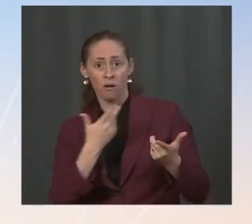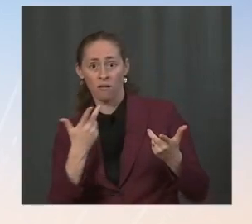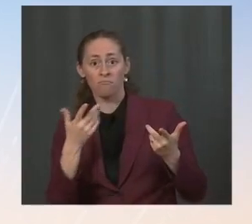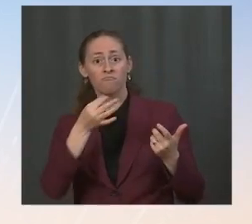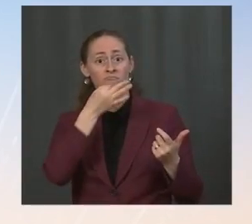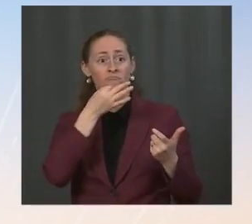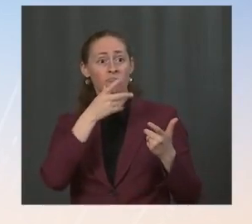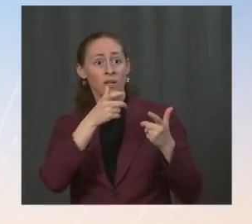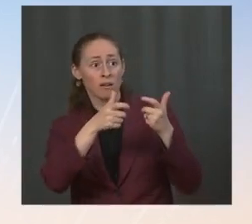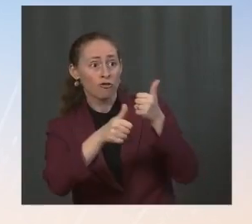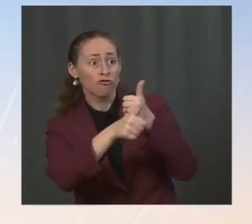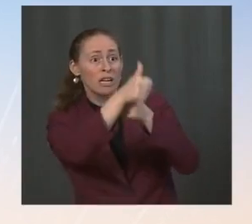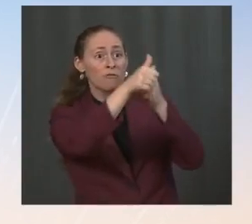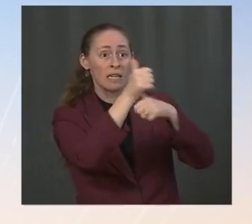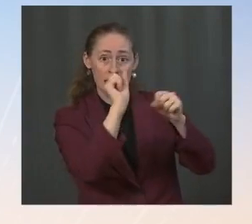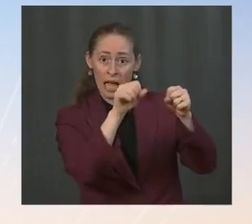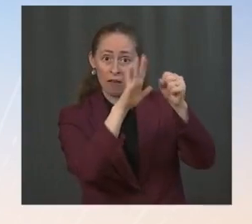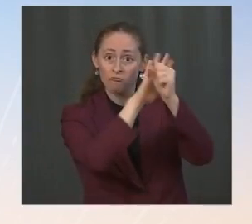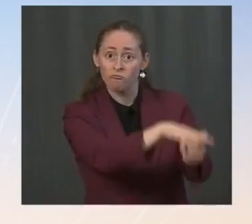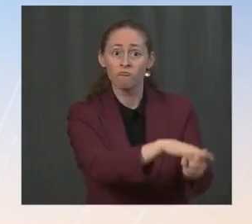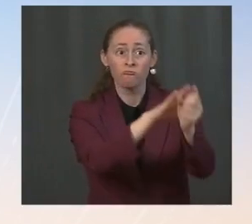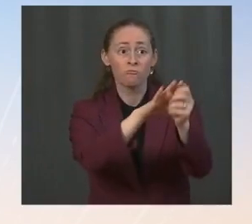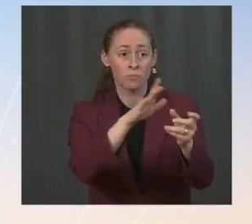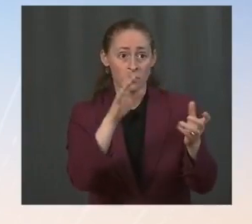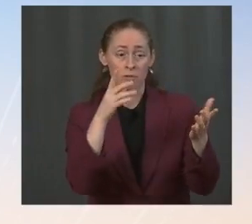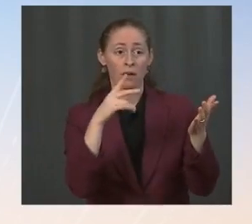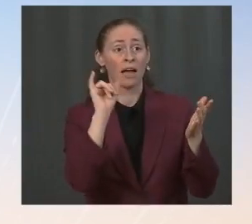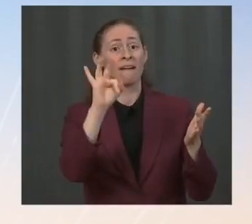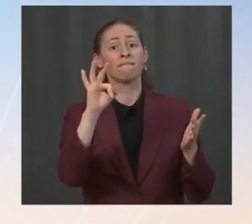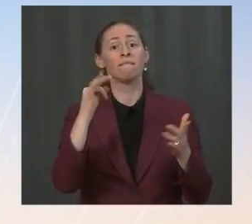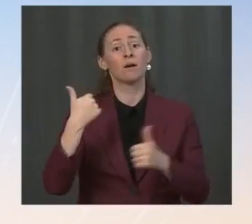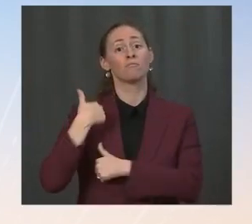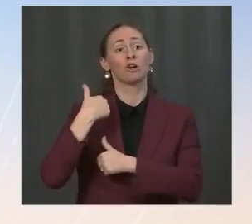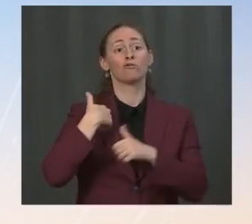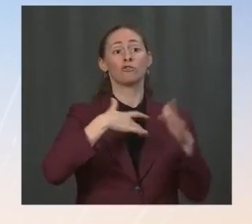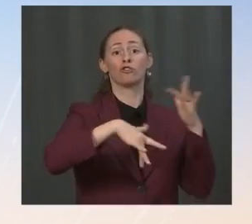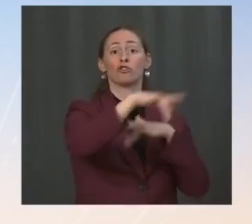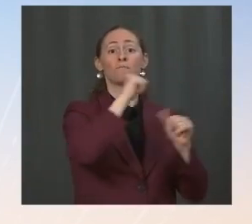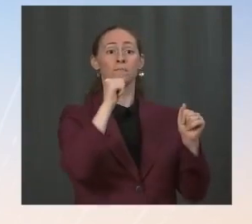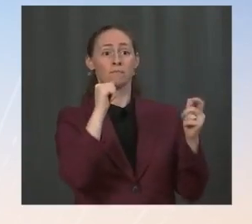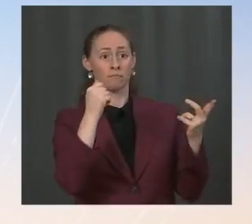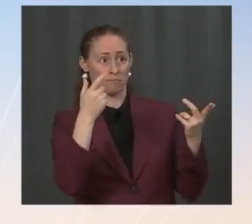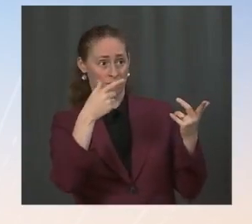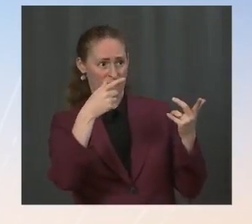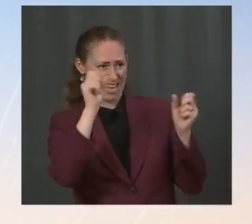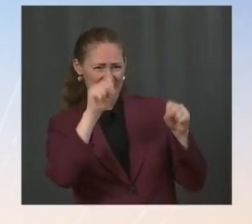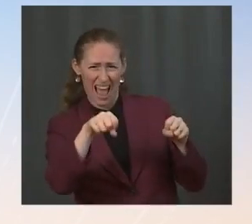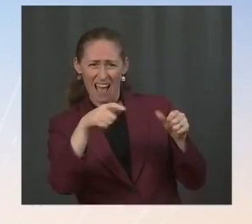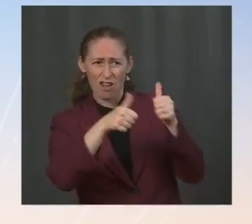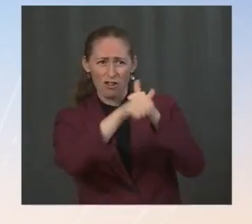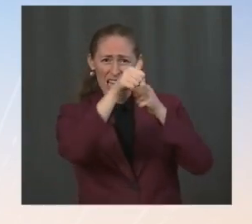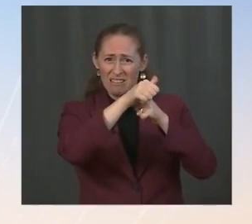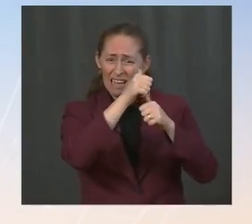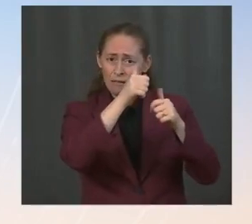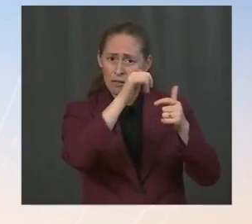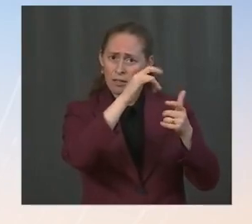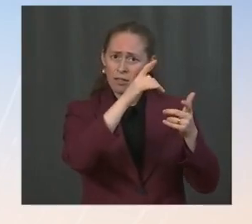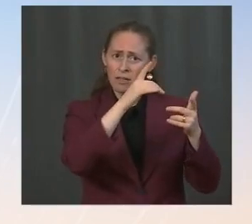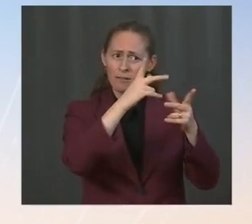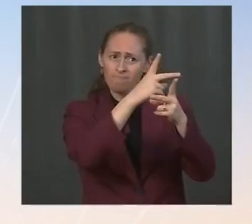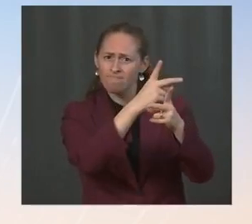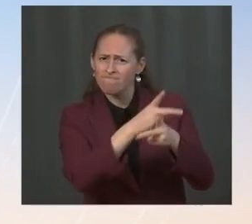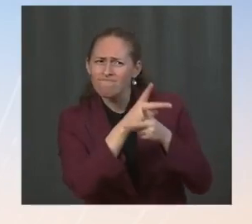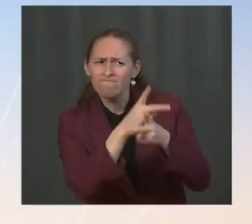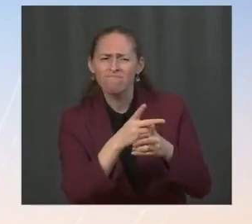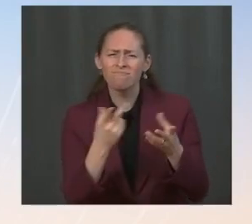U.S. pulls off military forces out of Afghanistan? Because this is something he talked about in early Yes. July when he reiterated what the plan was. You're right,